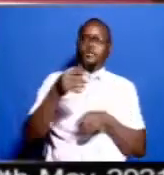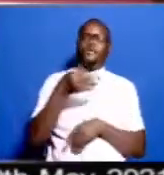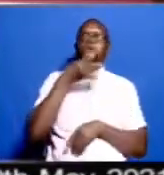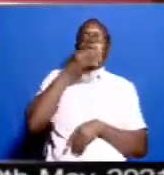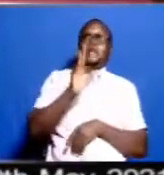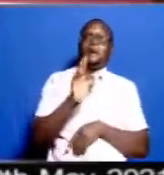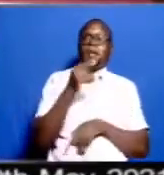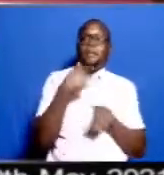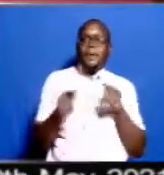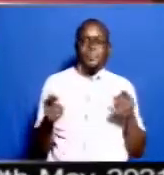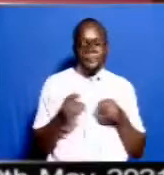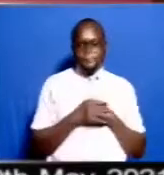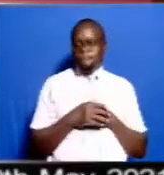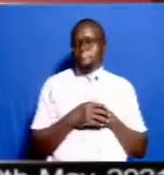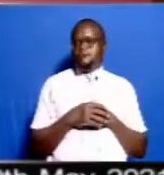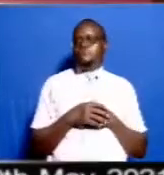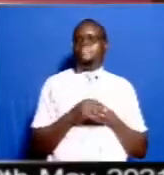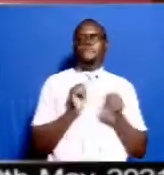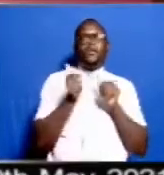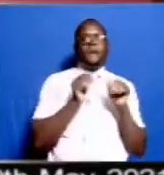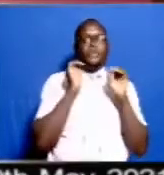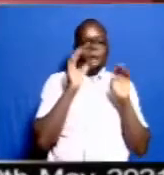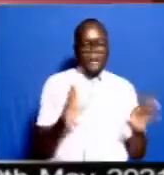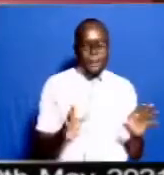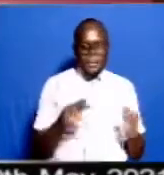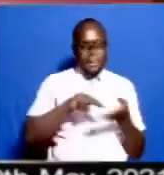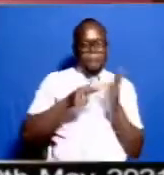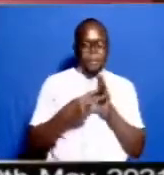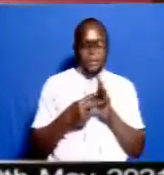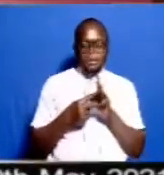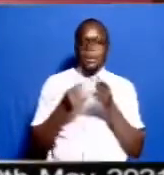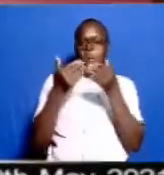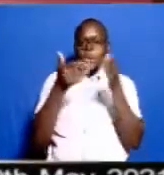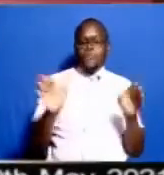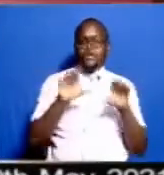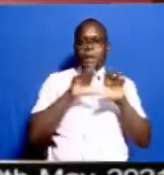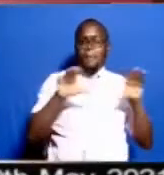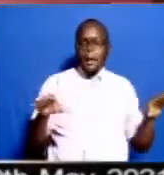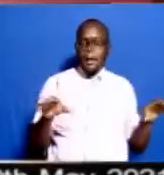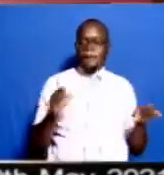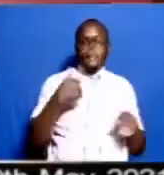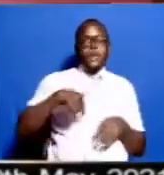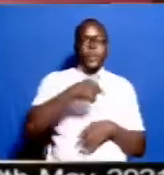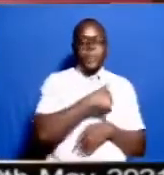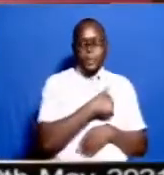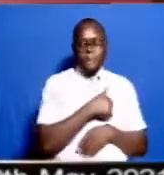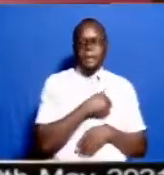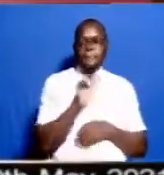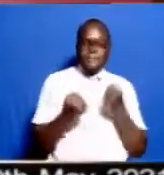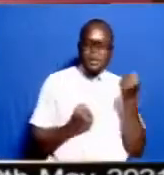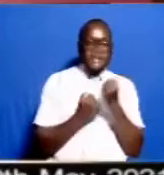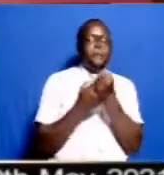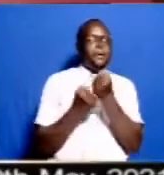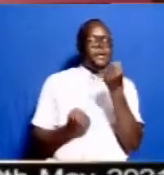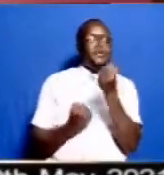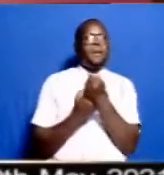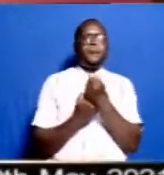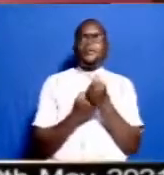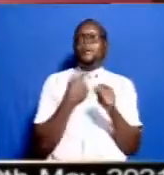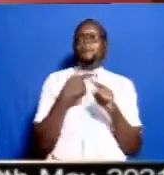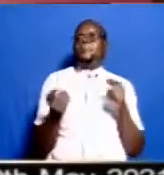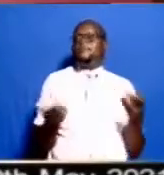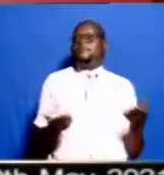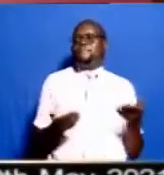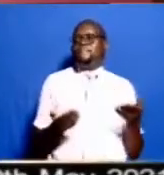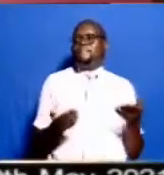end of the day, if they're not going to try and be competitive, then they're also going to lose market, and then we will be actually bailing out an airline at a point at